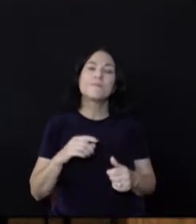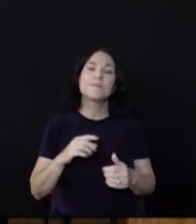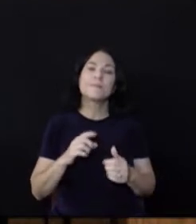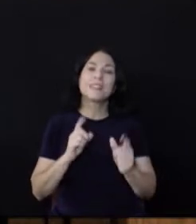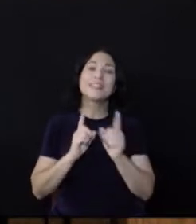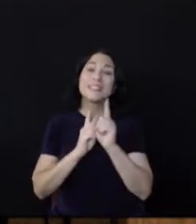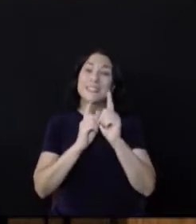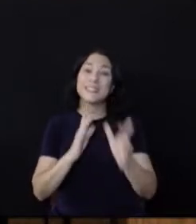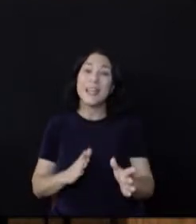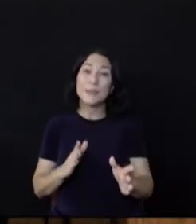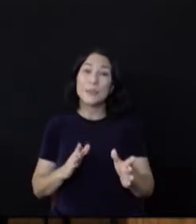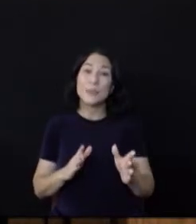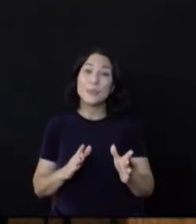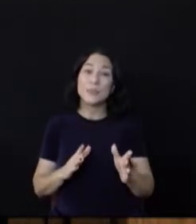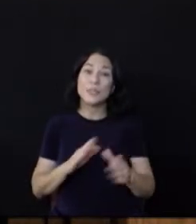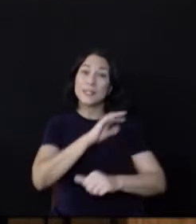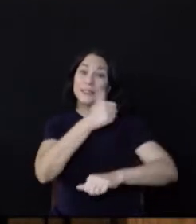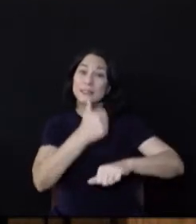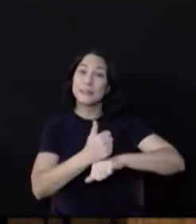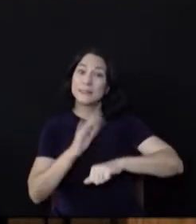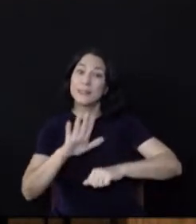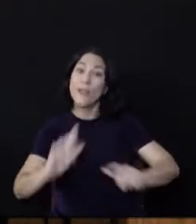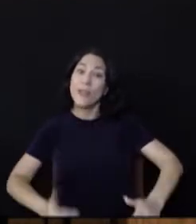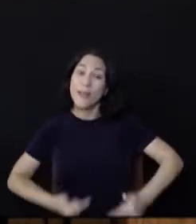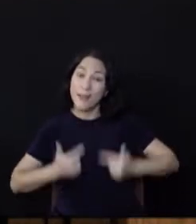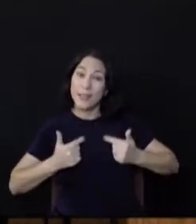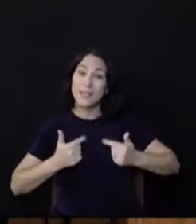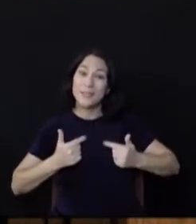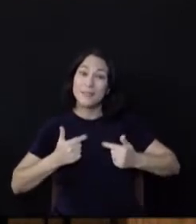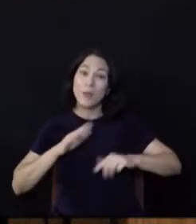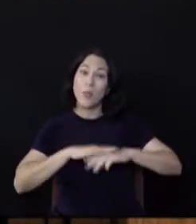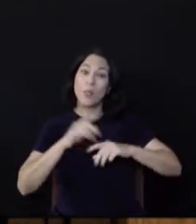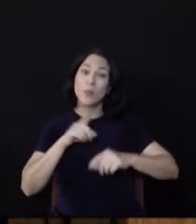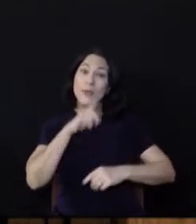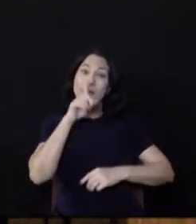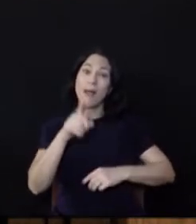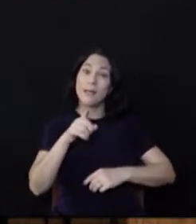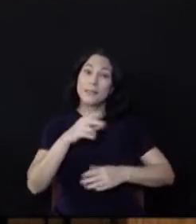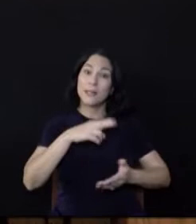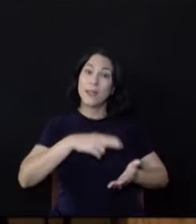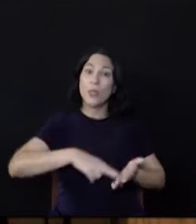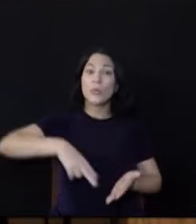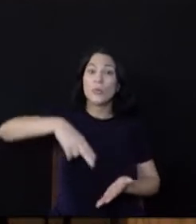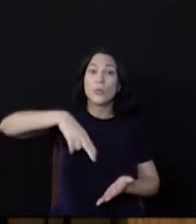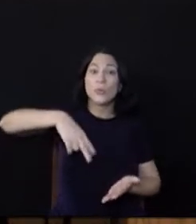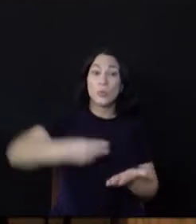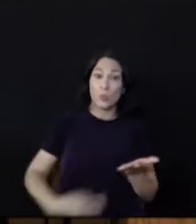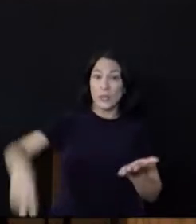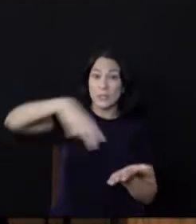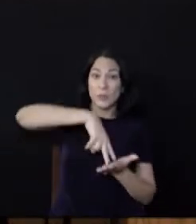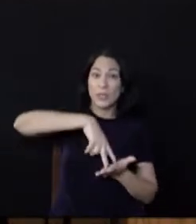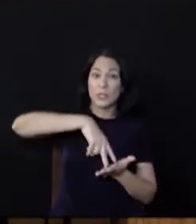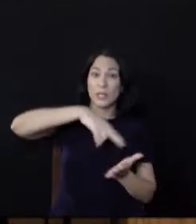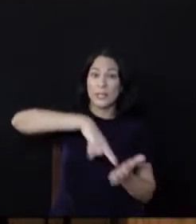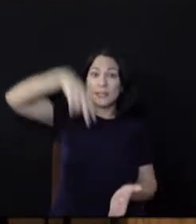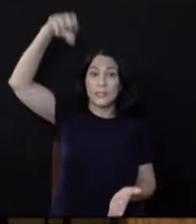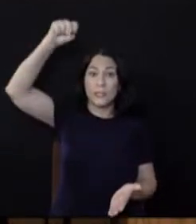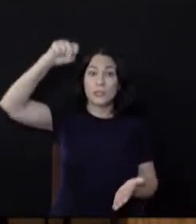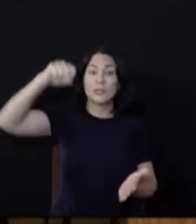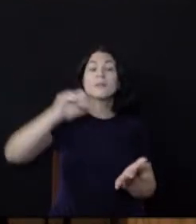disciples stake their lives upon the reality of the resurrection and the ascension of Jesus